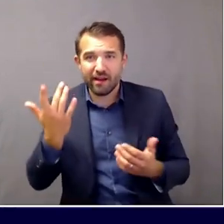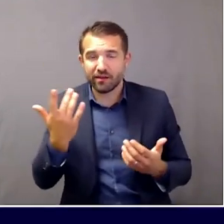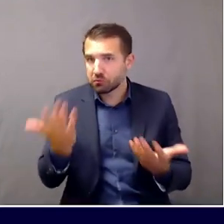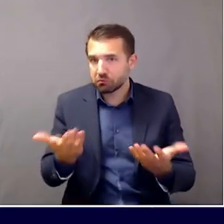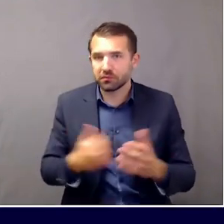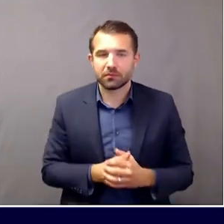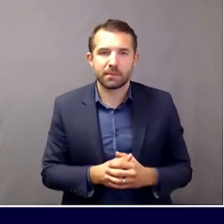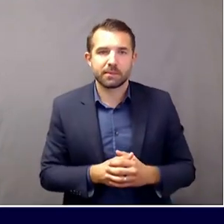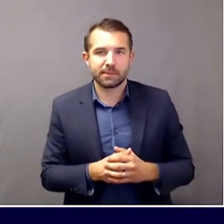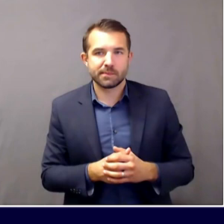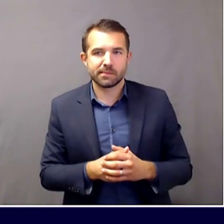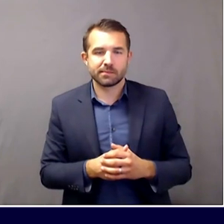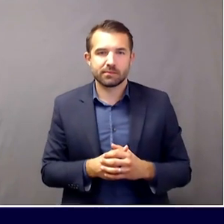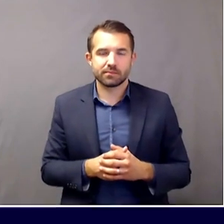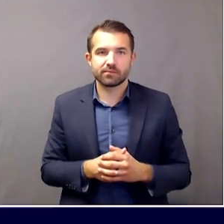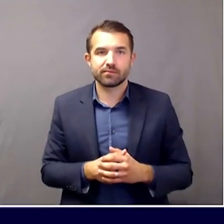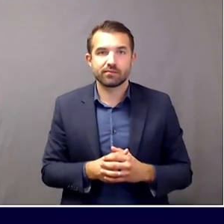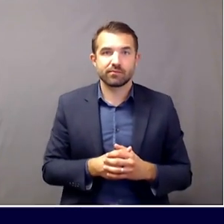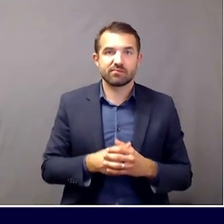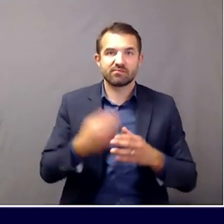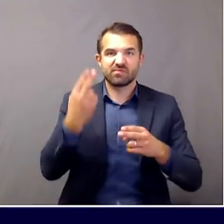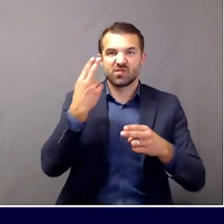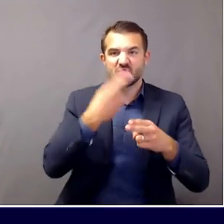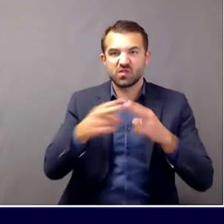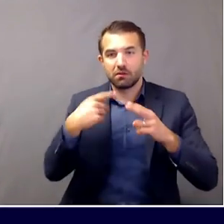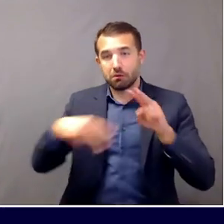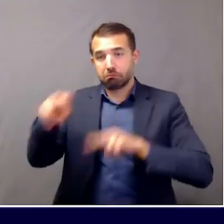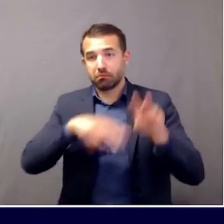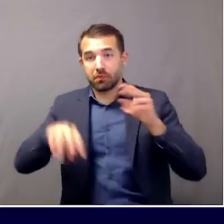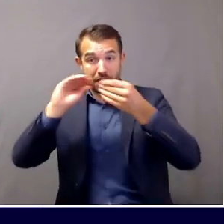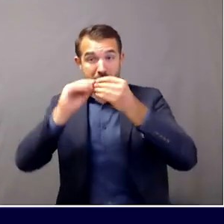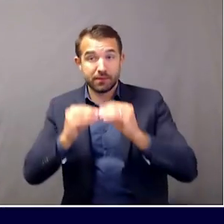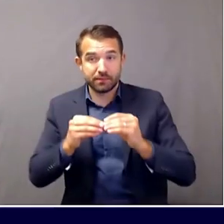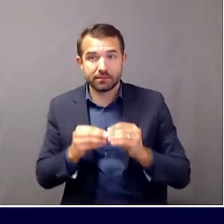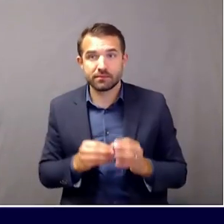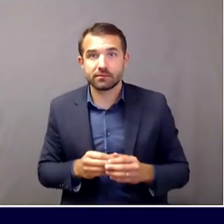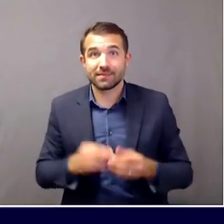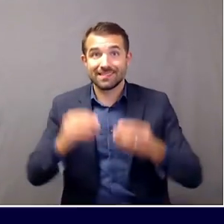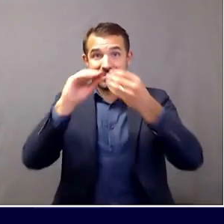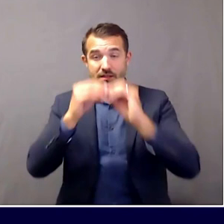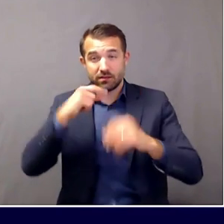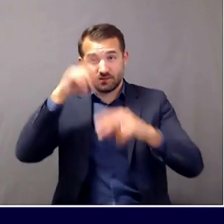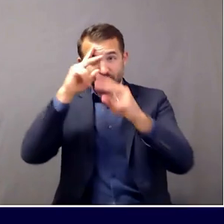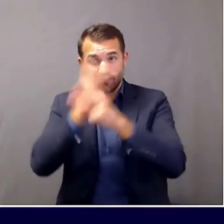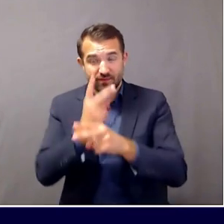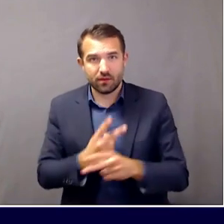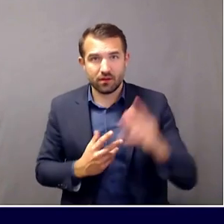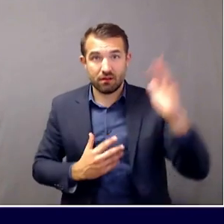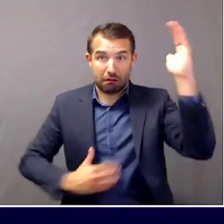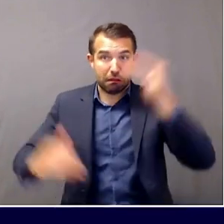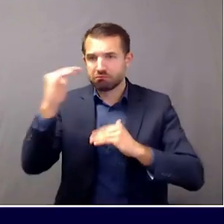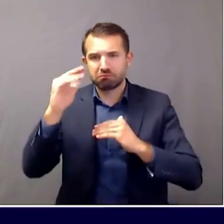Rebecca, I've taken a quick look at this. I don't know that they are statistically out of proportion with the number of new cases that